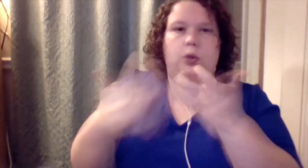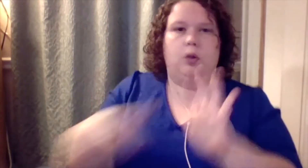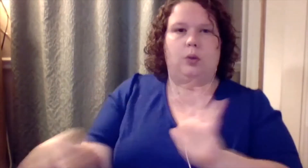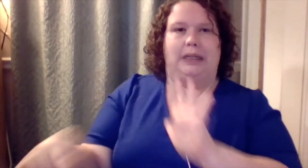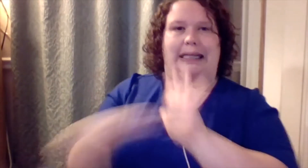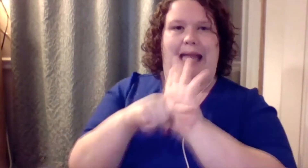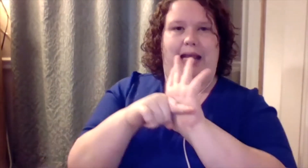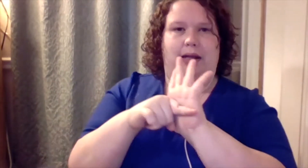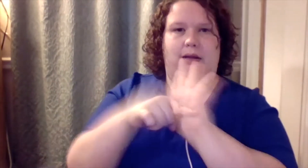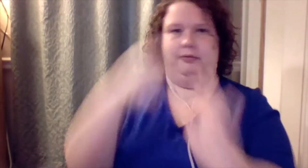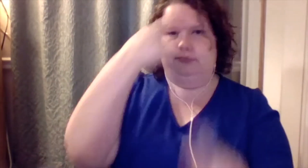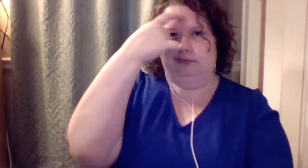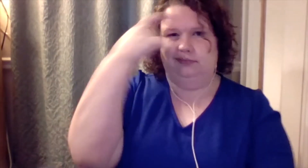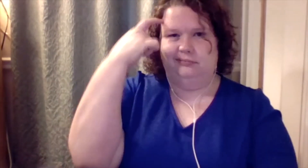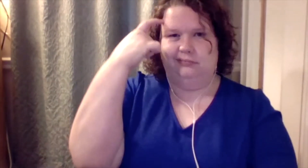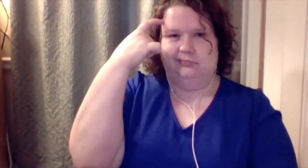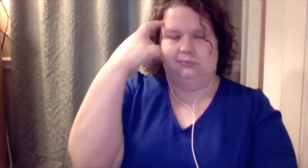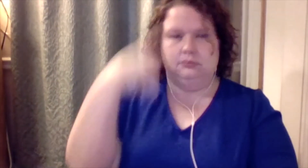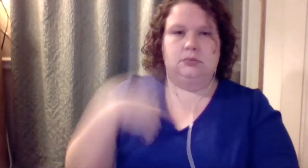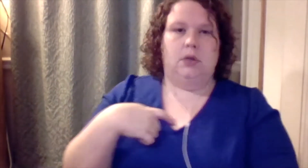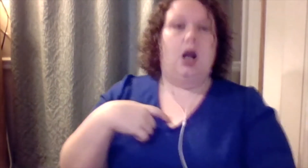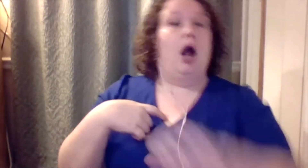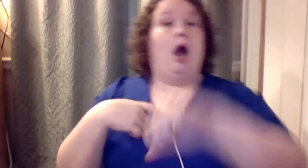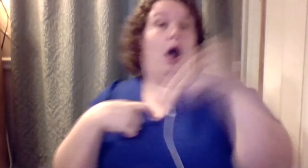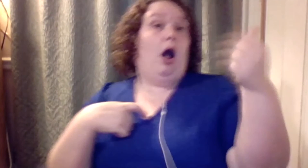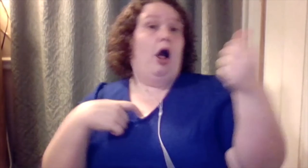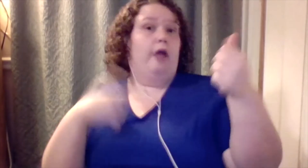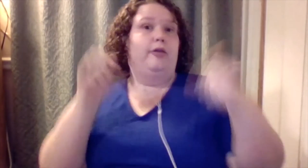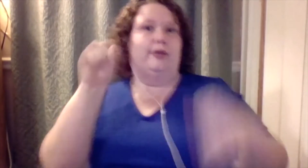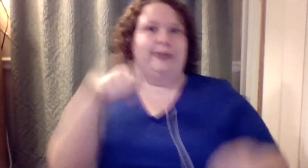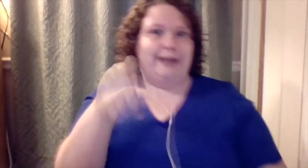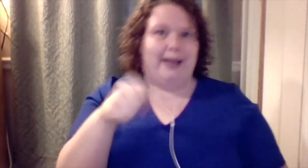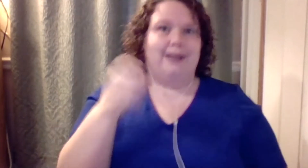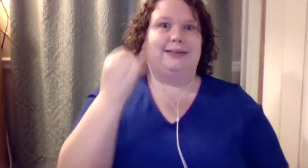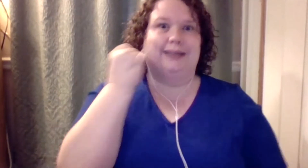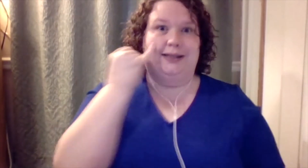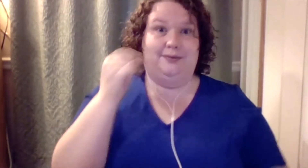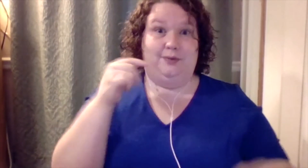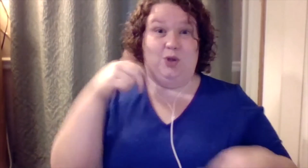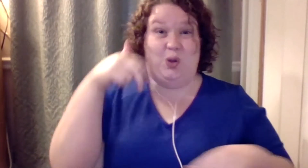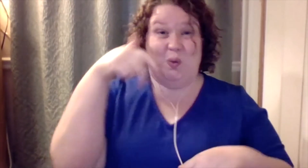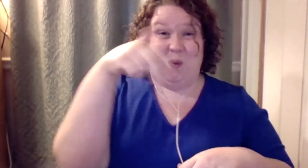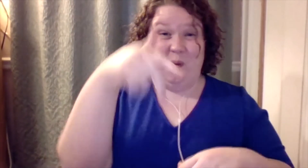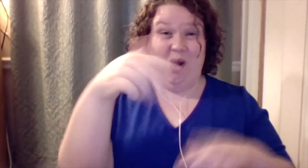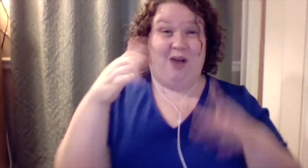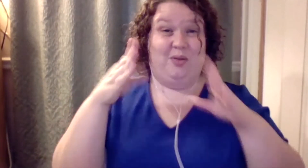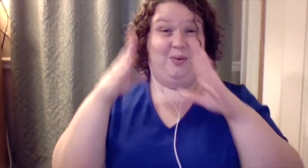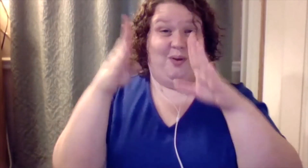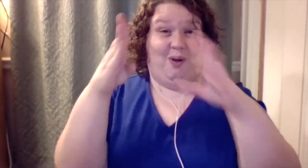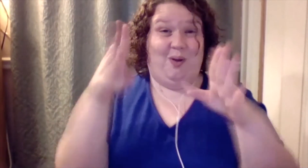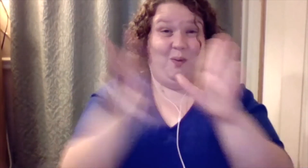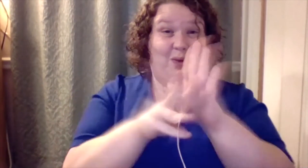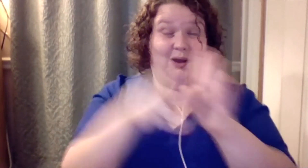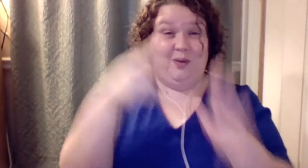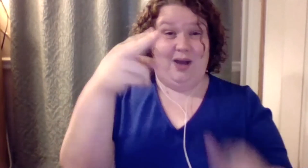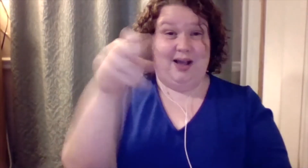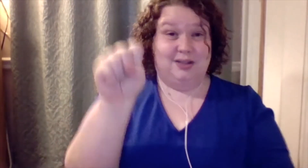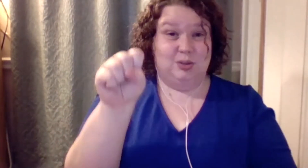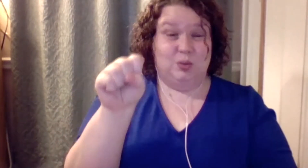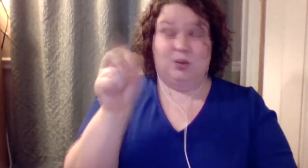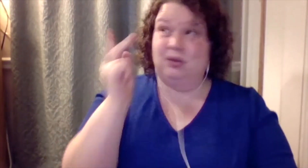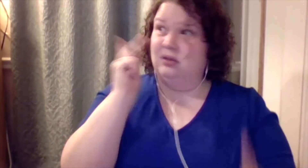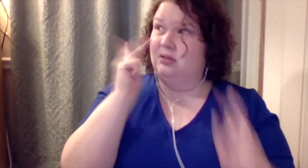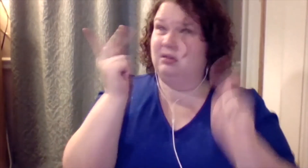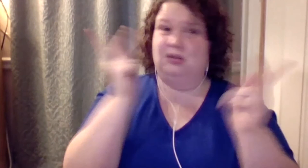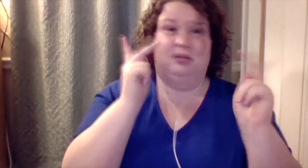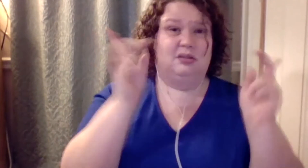parts, it's just a no-brainer. And yeah, we need it. If you've ever walked the halls of Waco High, you kind of, but